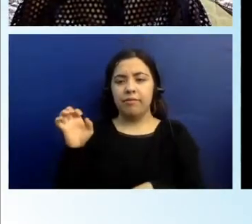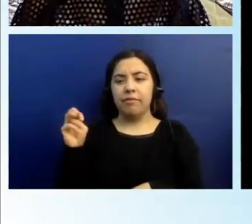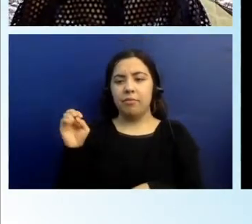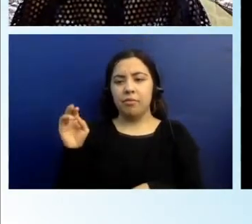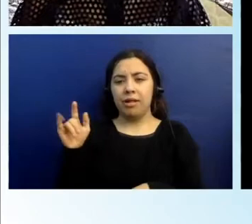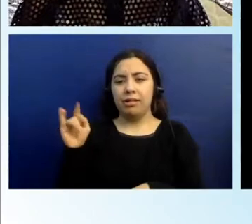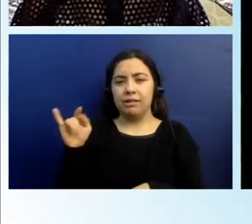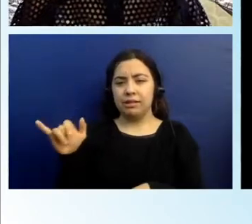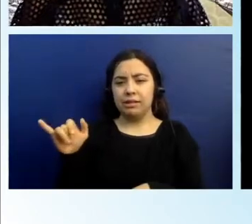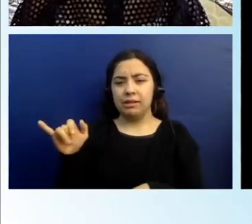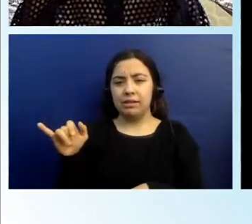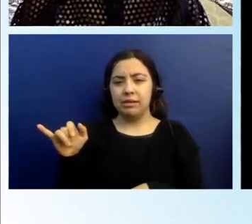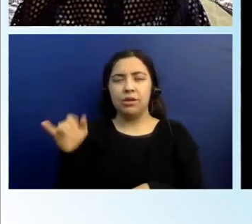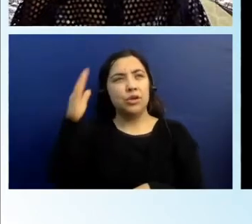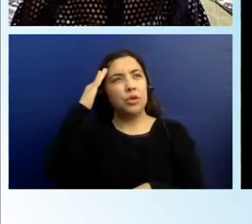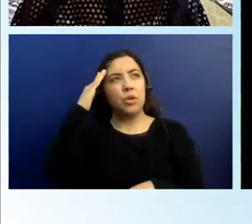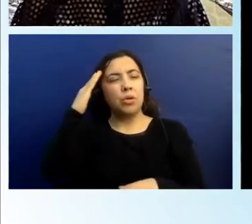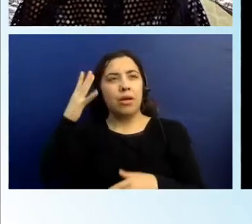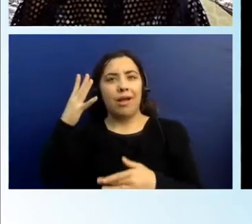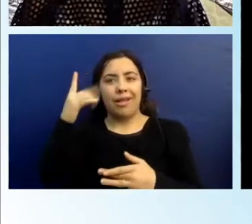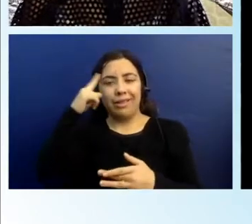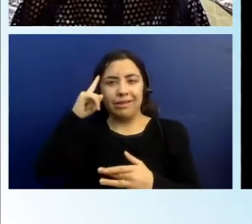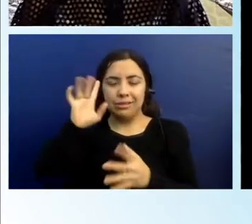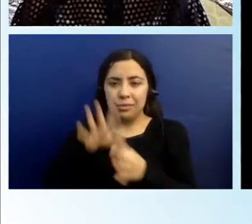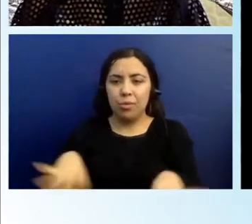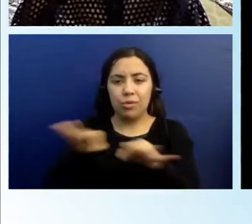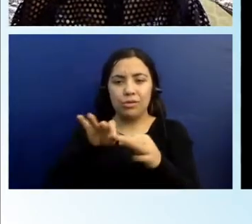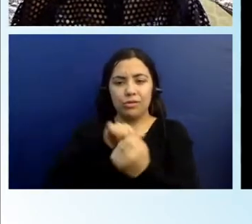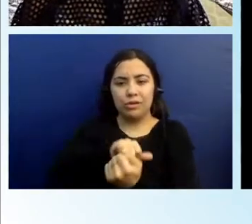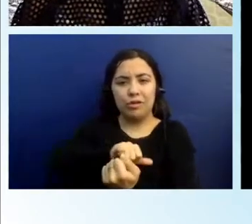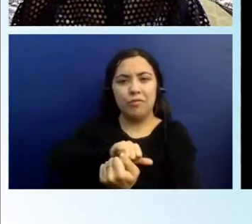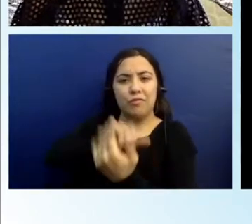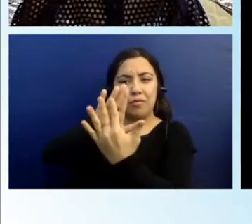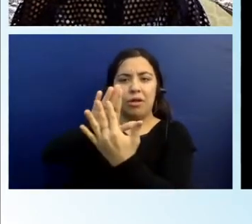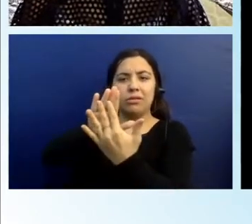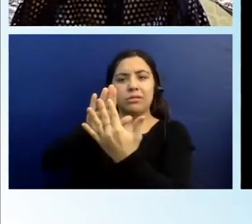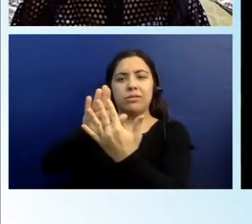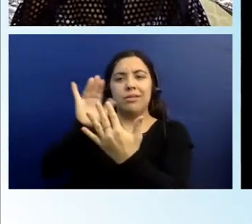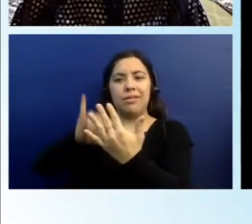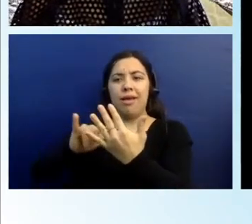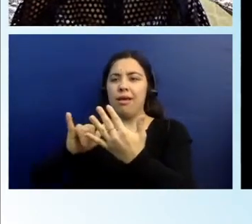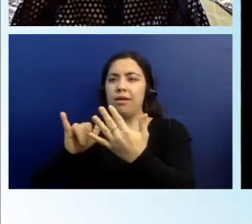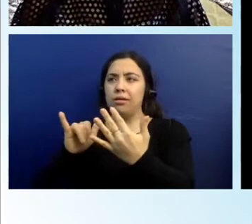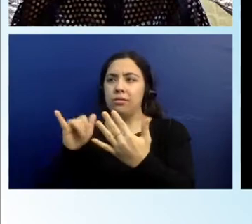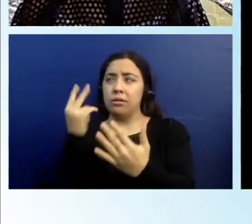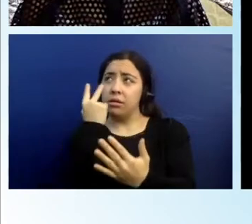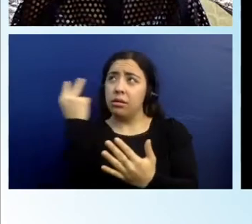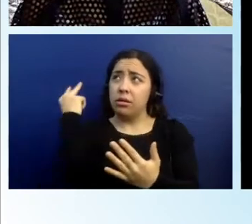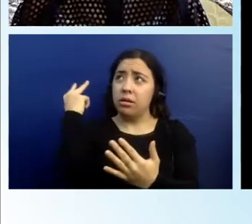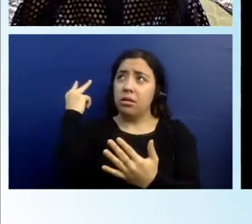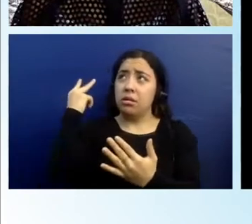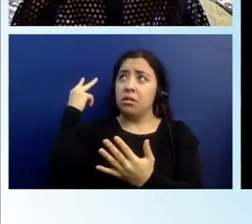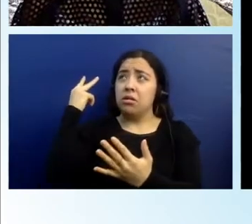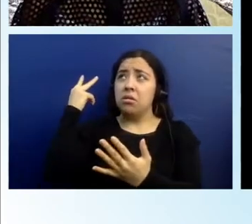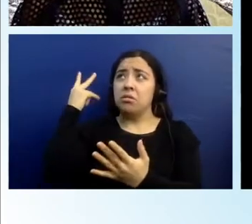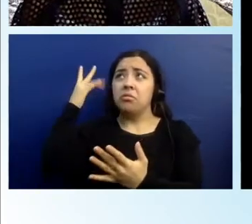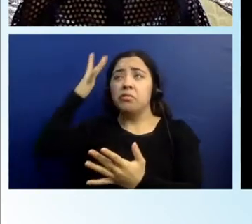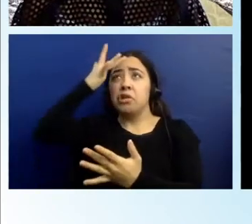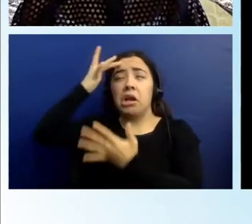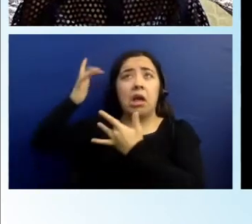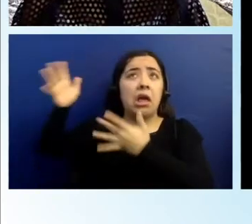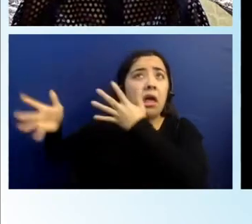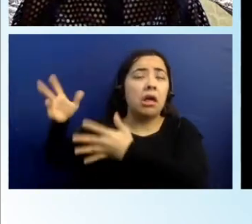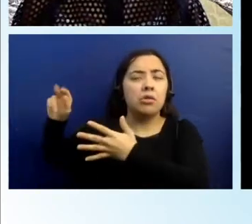been erased intentionally or have been left out of histories are the ones that are most in tune with the idea that things need to go